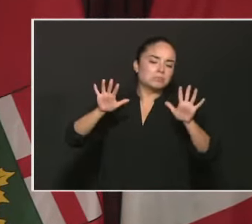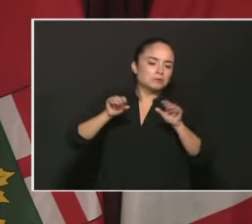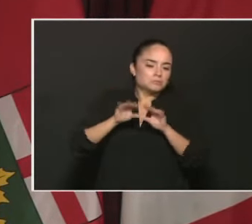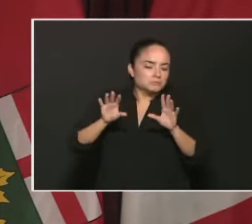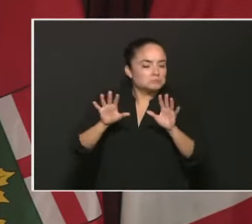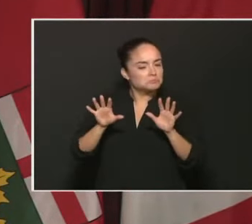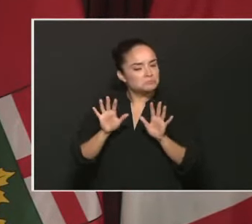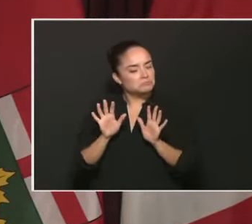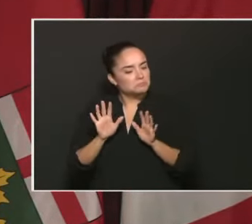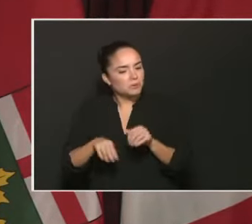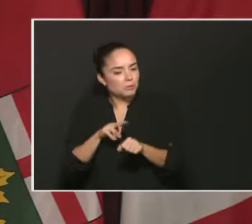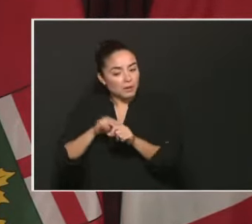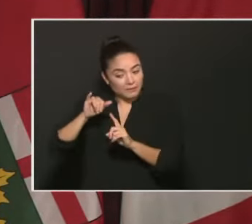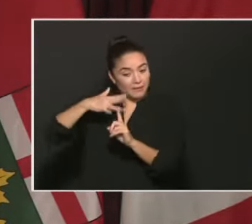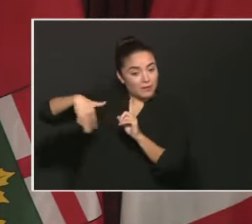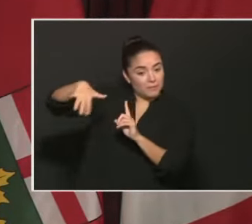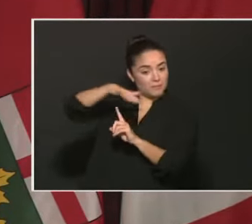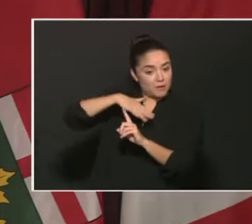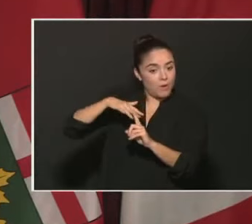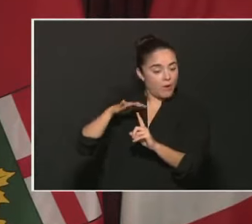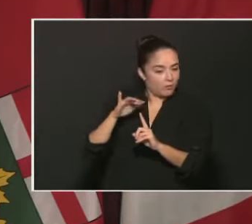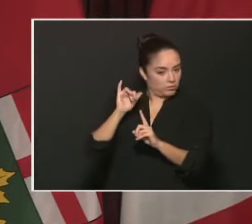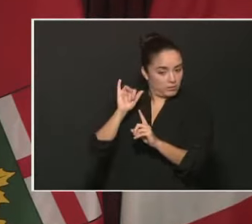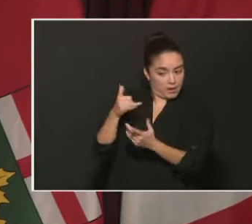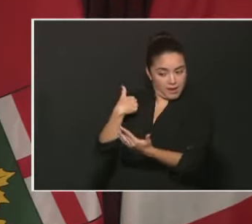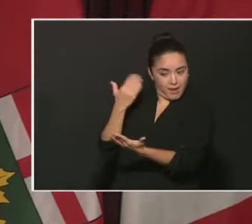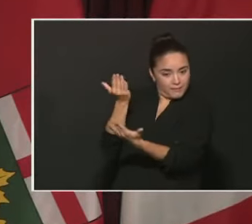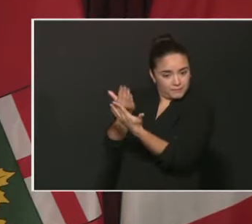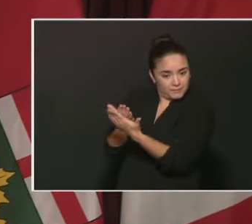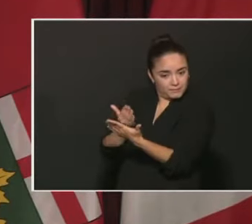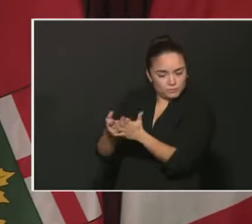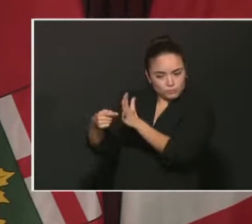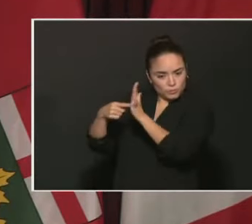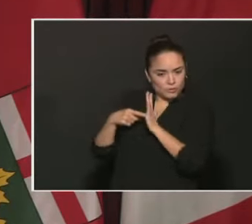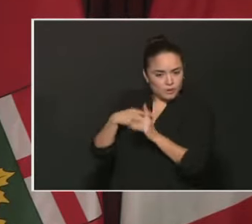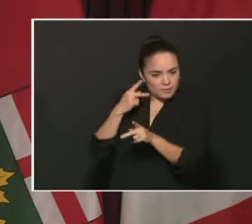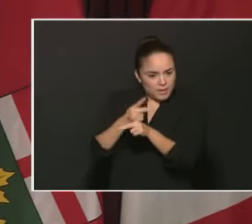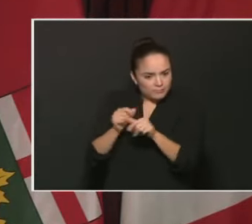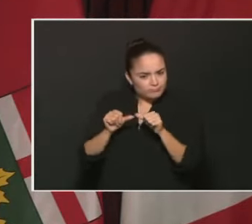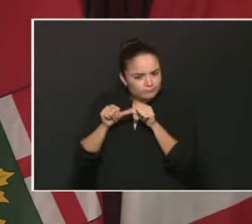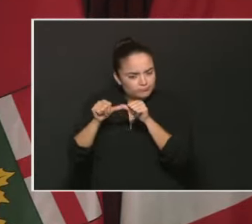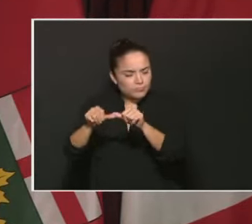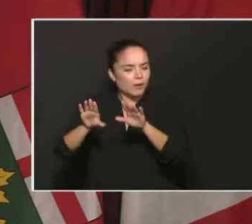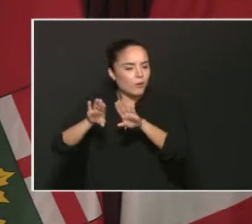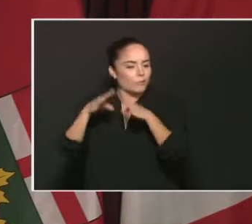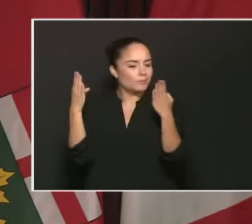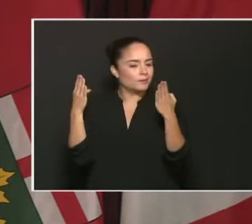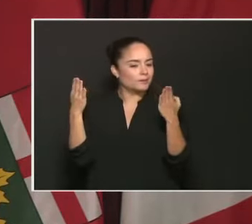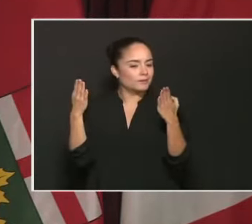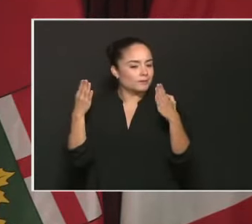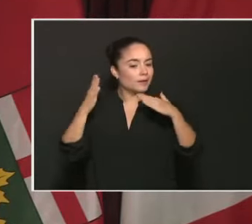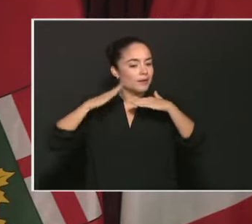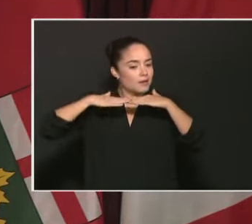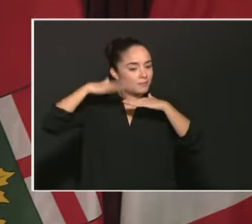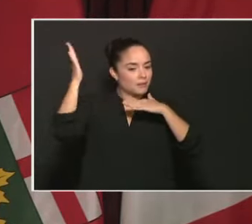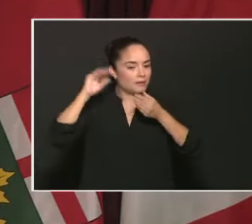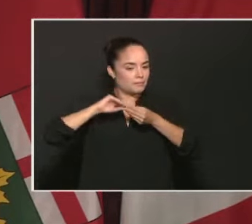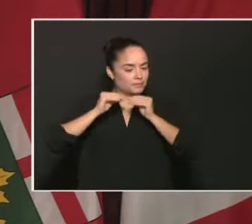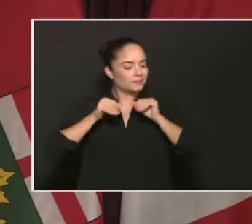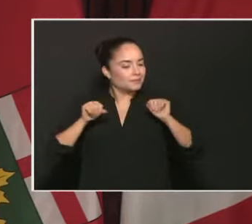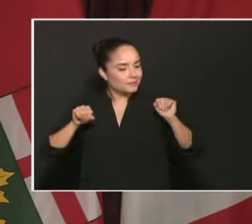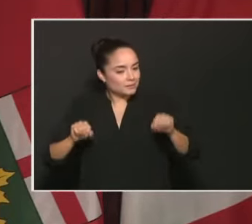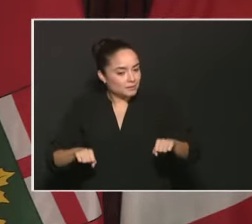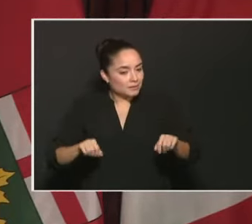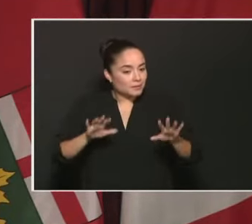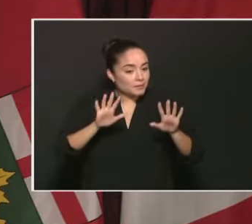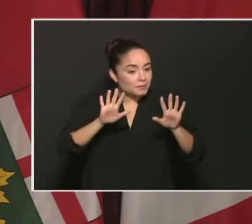we kept them open and increased their capacity, but will review further evidence to support the reopening of